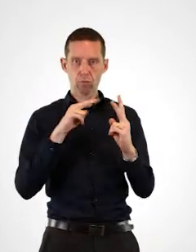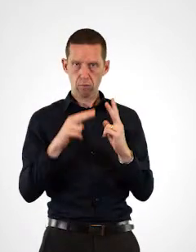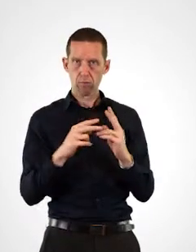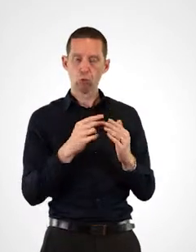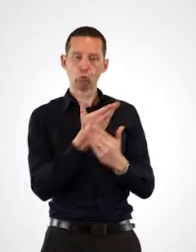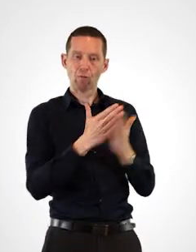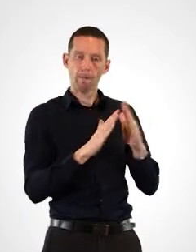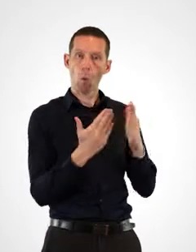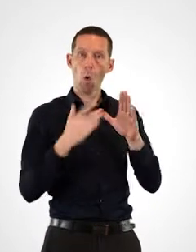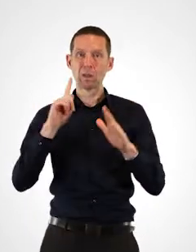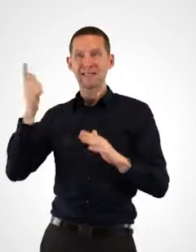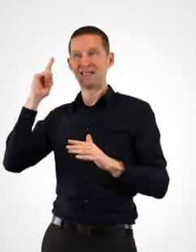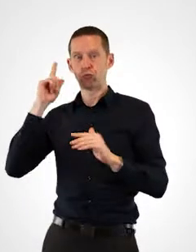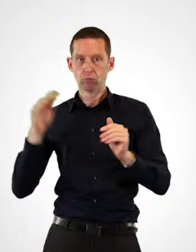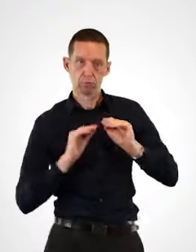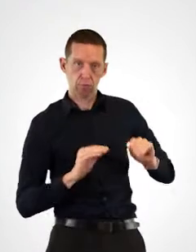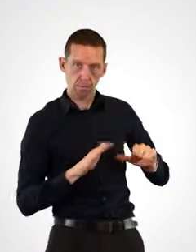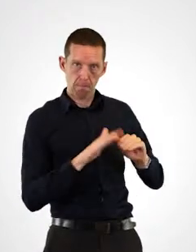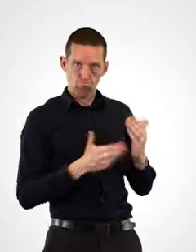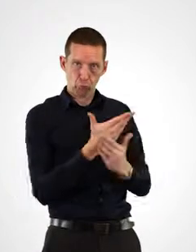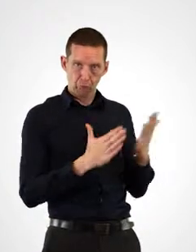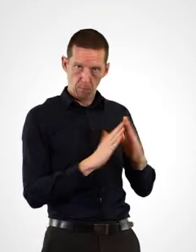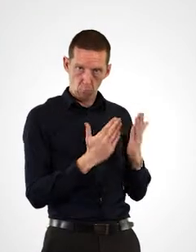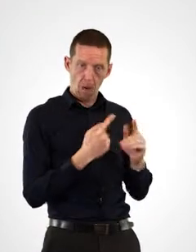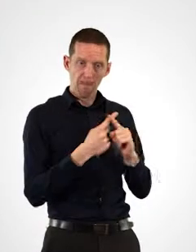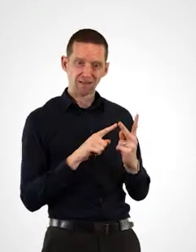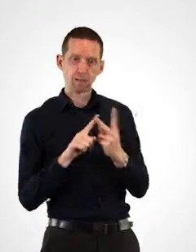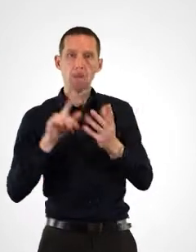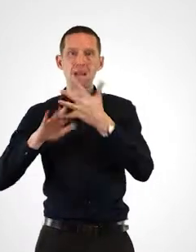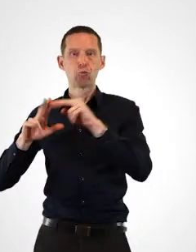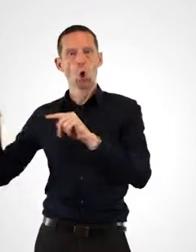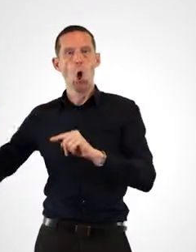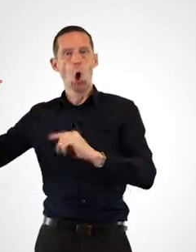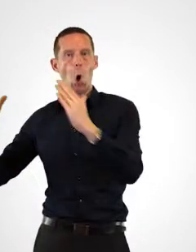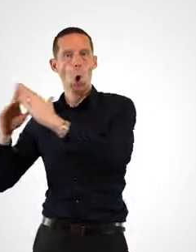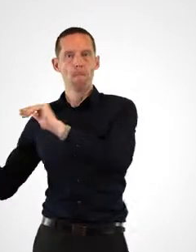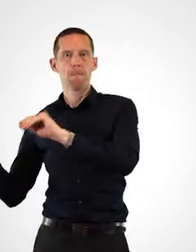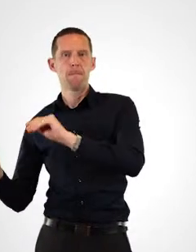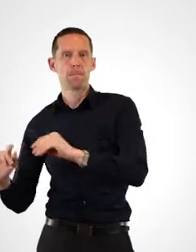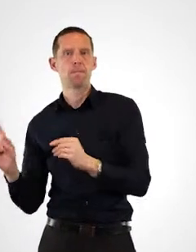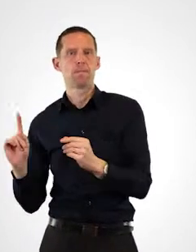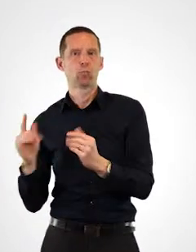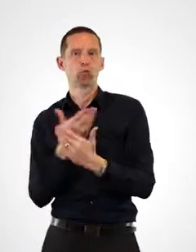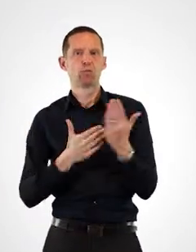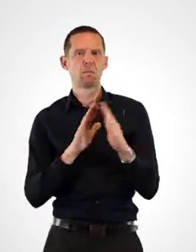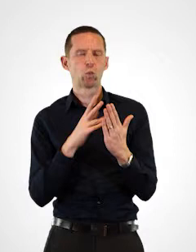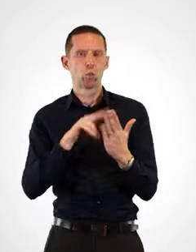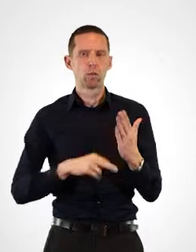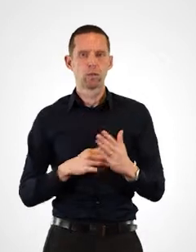perspective of what teachers are doing with storybook reading, as well as what parents are doing from home. So that was the